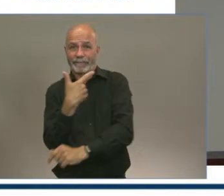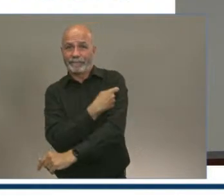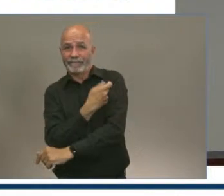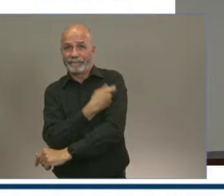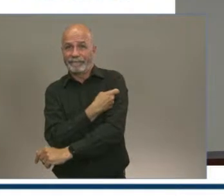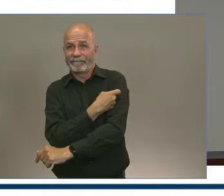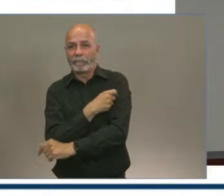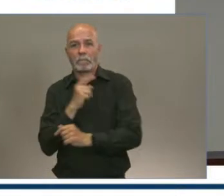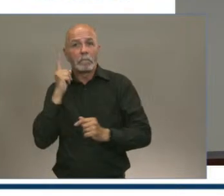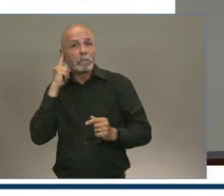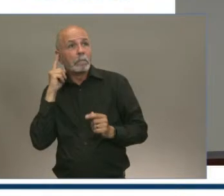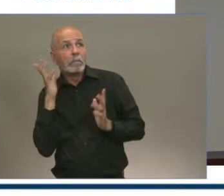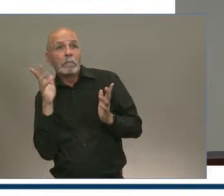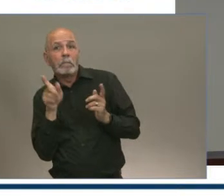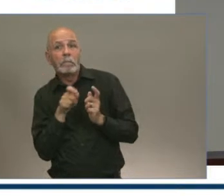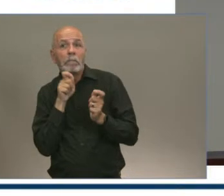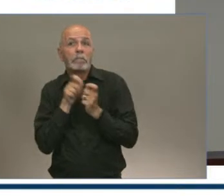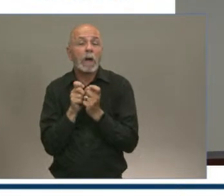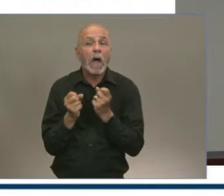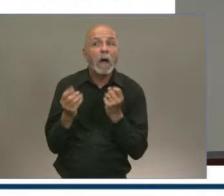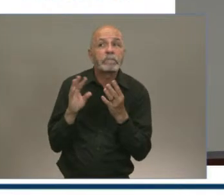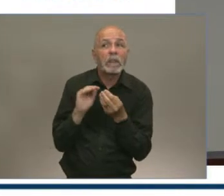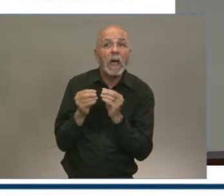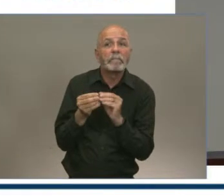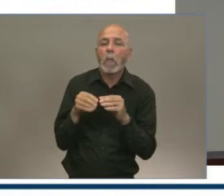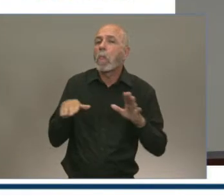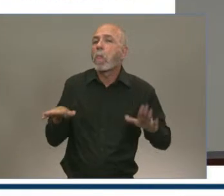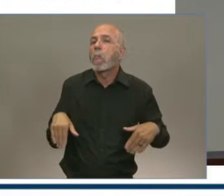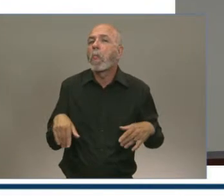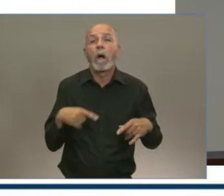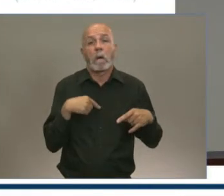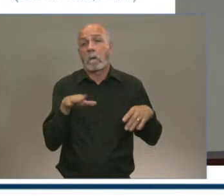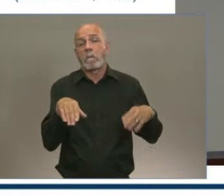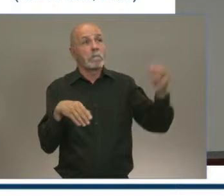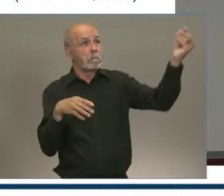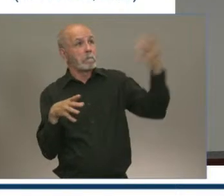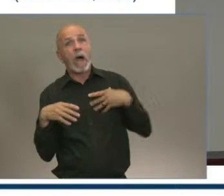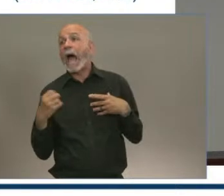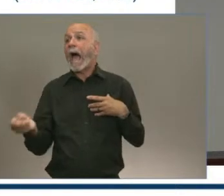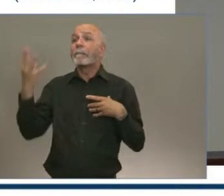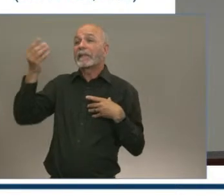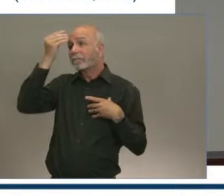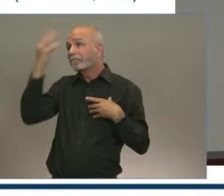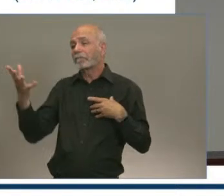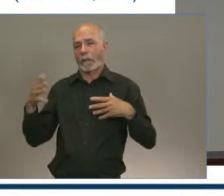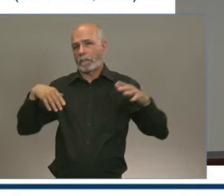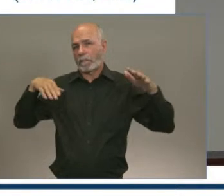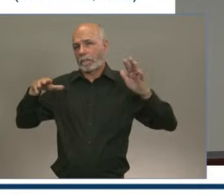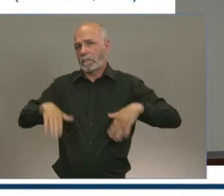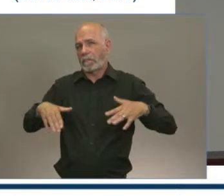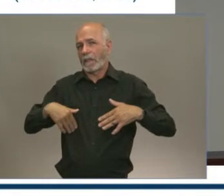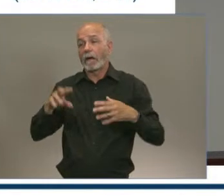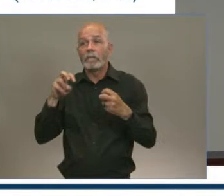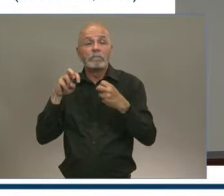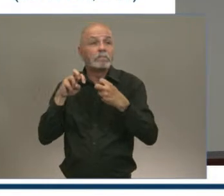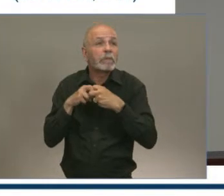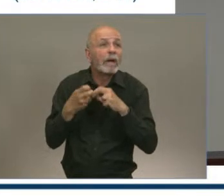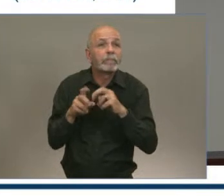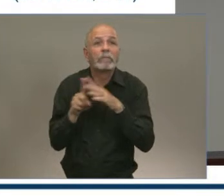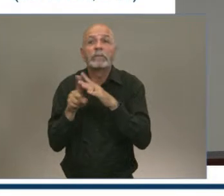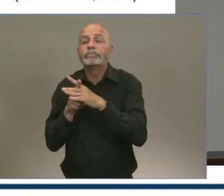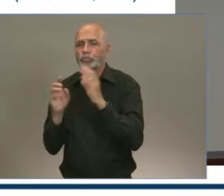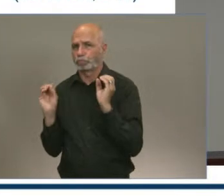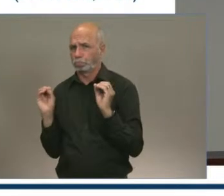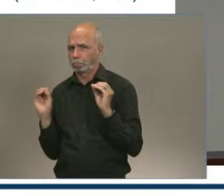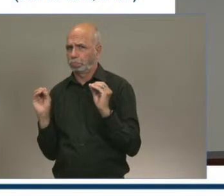specific numbers. But nothing's been brought to my attention that we're having any challenges or issues with both of